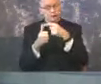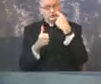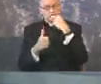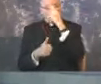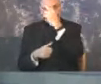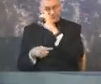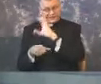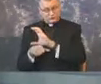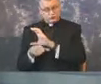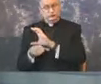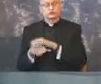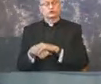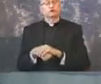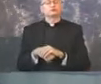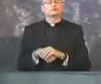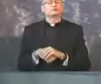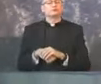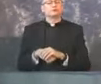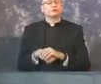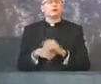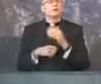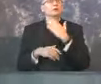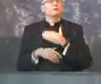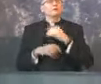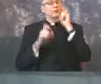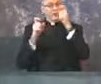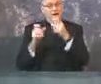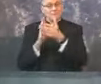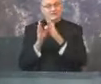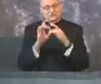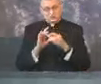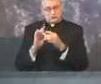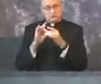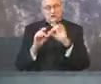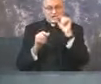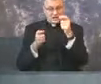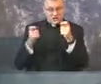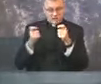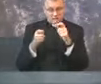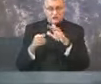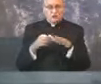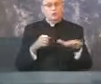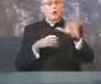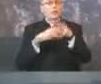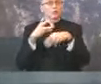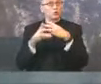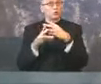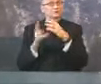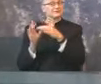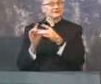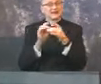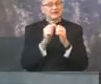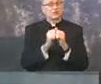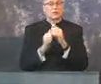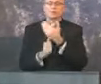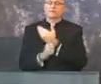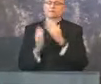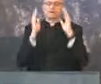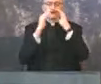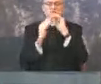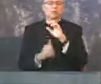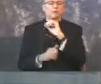Be pleased to grant her peace, to guard, unite, and govern her throughout the whole world, together with your servant Francis, our Pope, and me, your unworthy